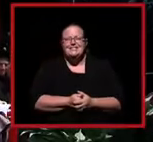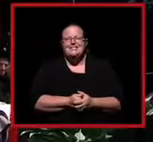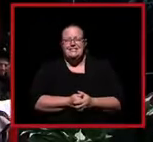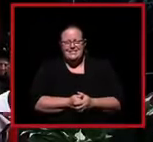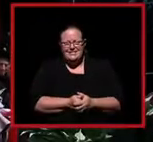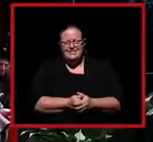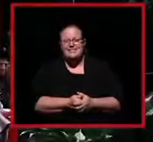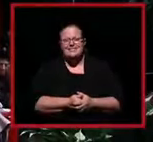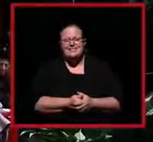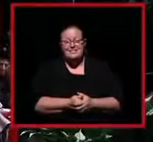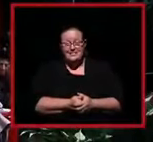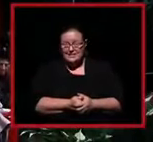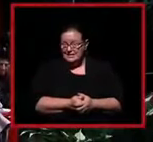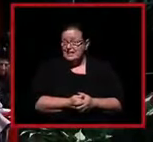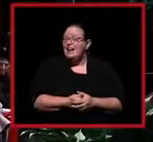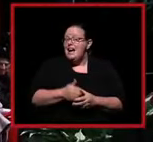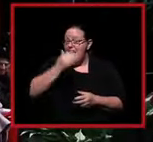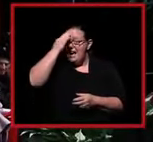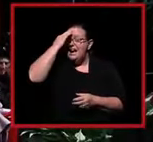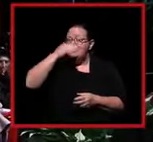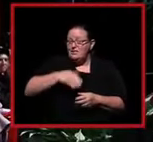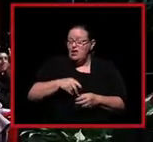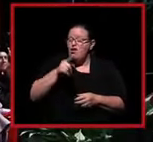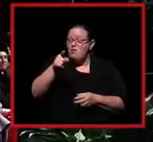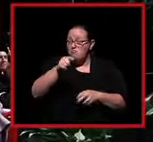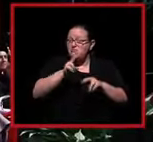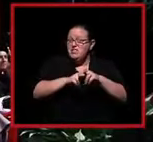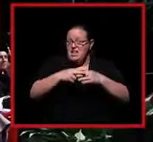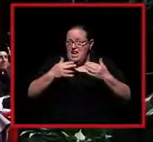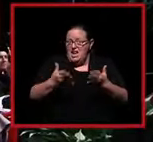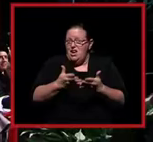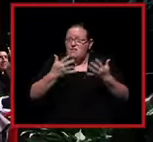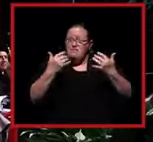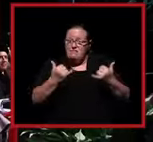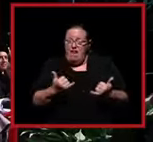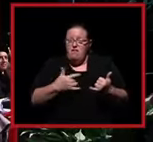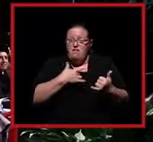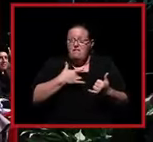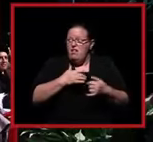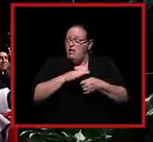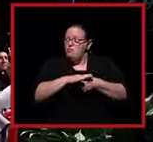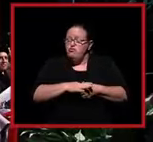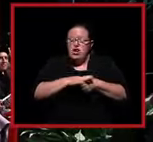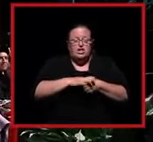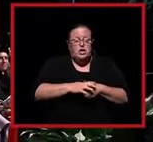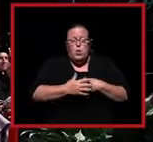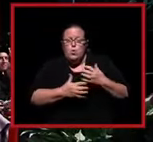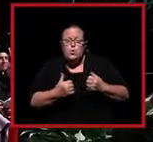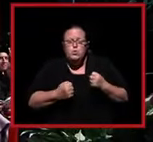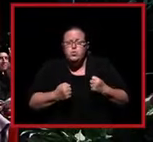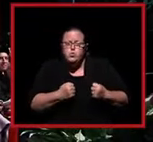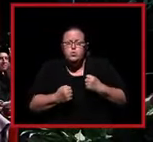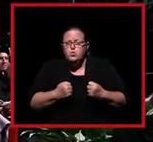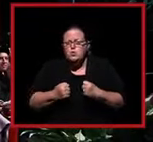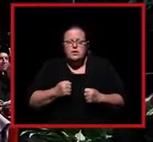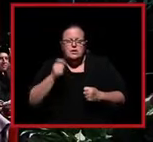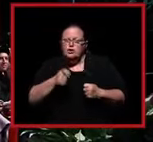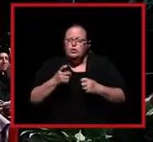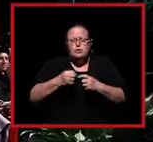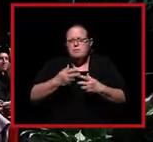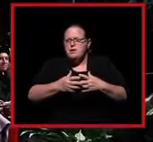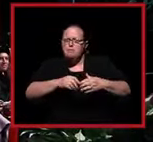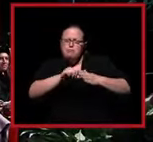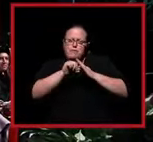Now, I know as you sit here right now, many of you feel the pressure to do something big right out the gate, something